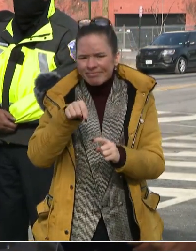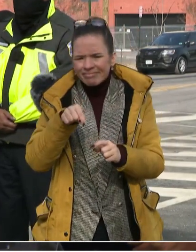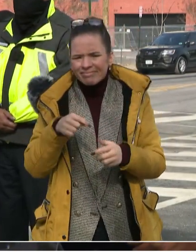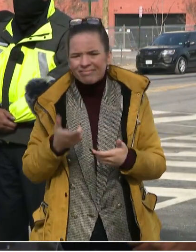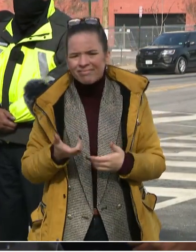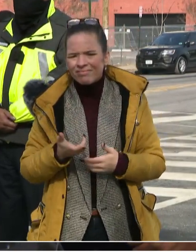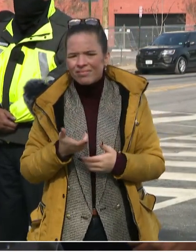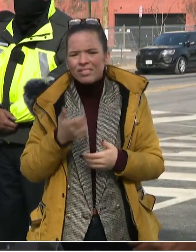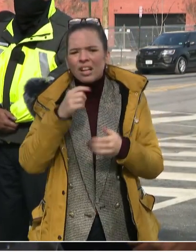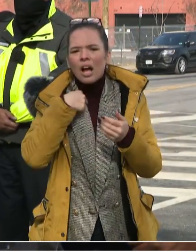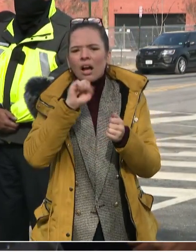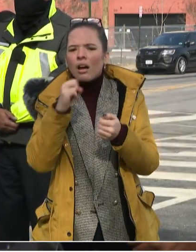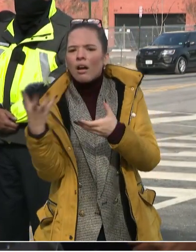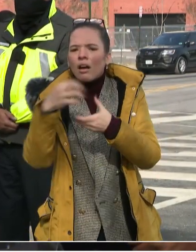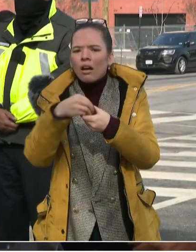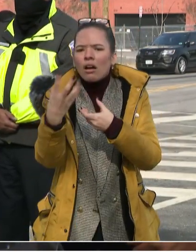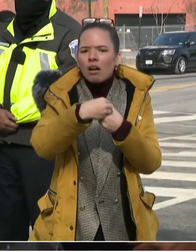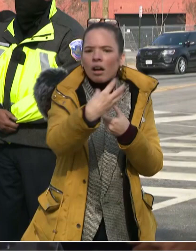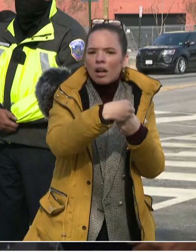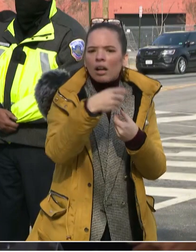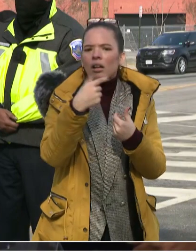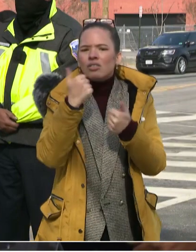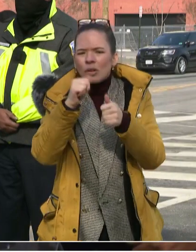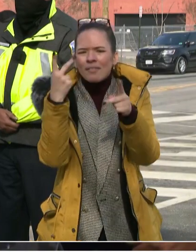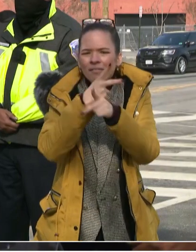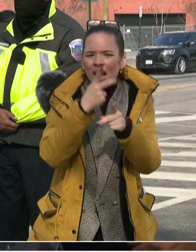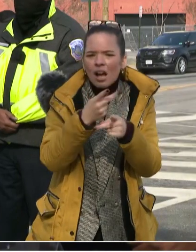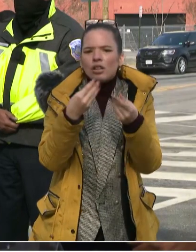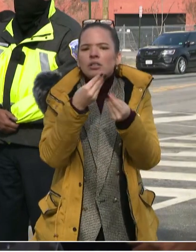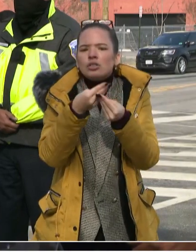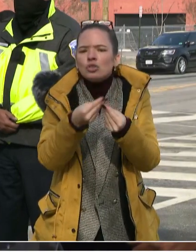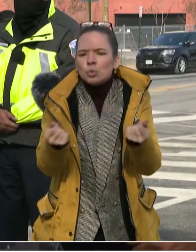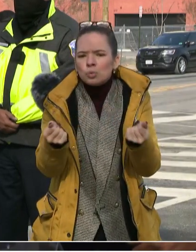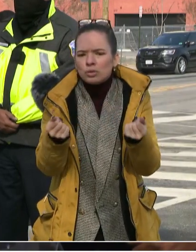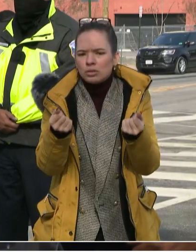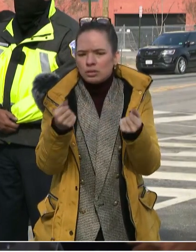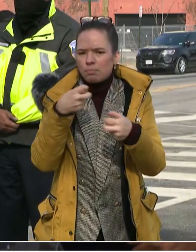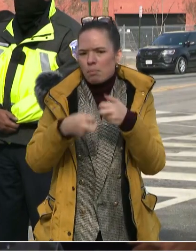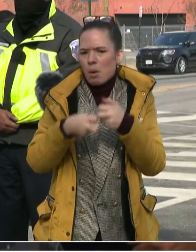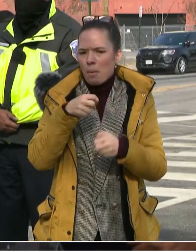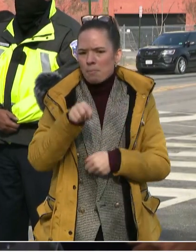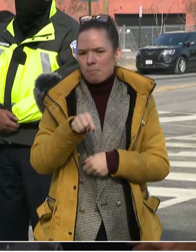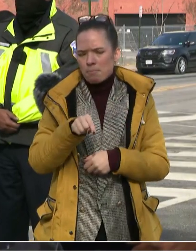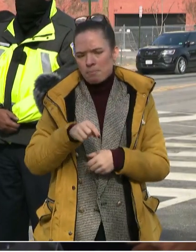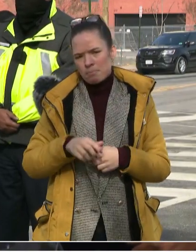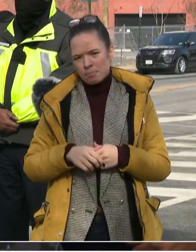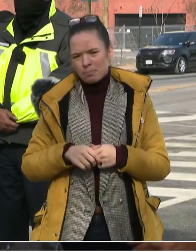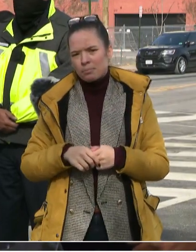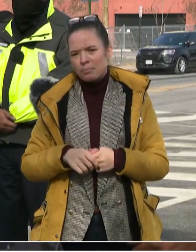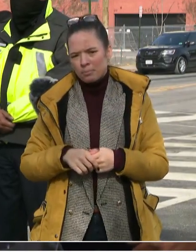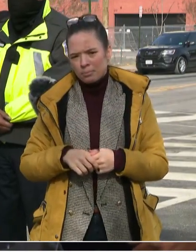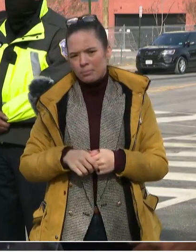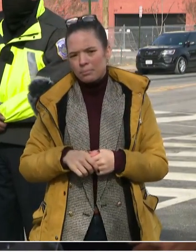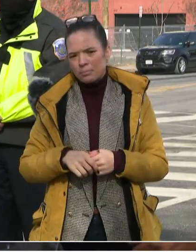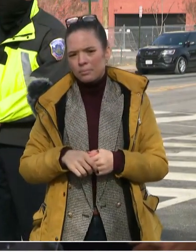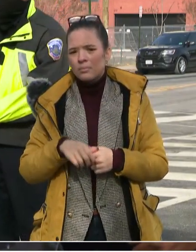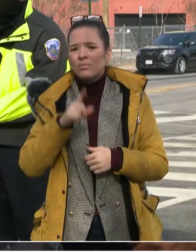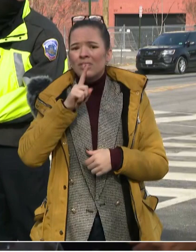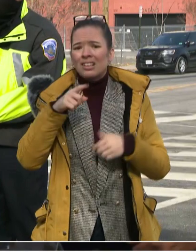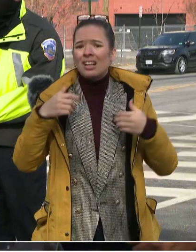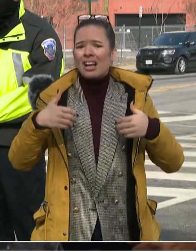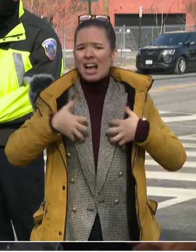involved to come to the table to fix it. The blunt truth is that our children are angry. Many of our children have been